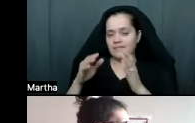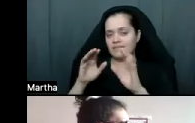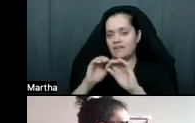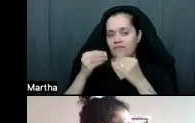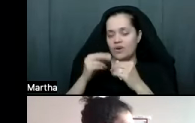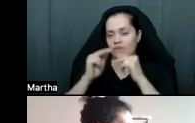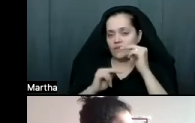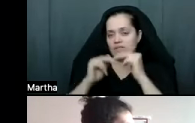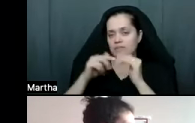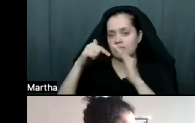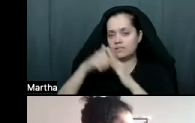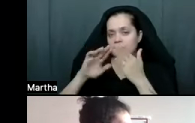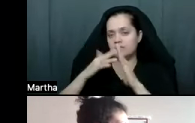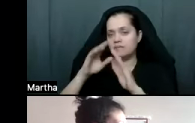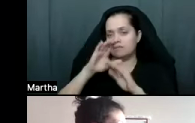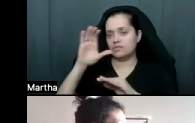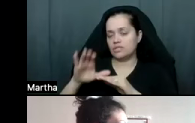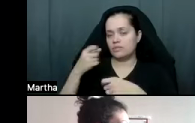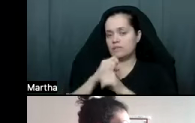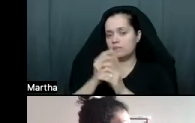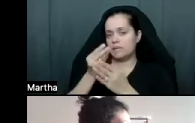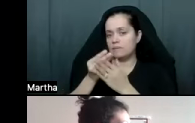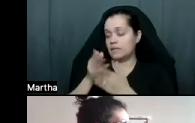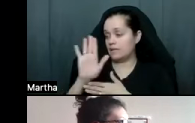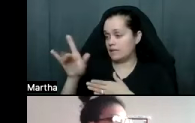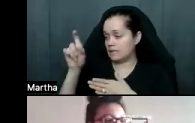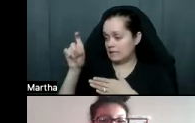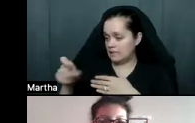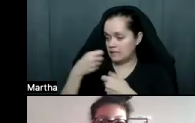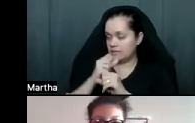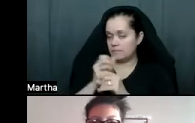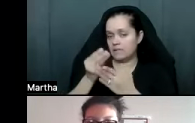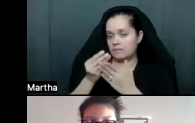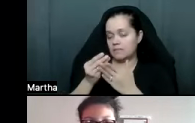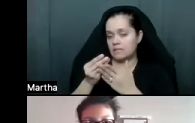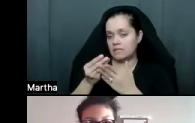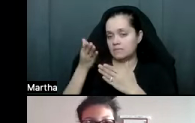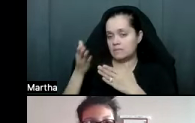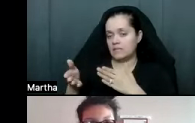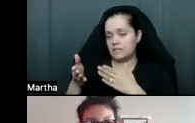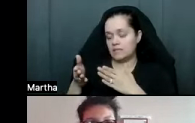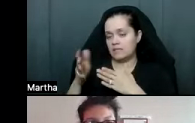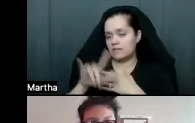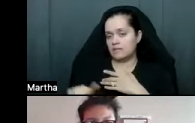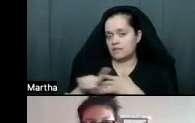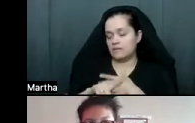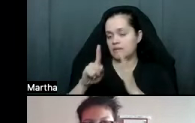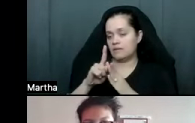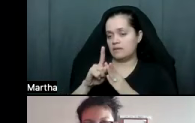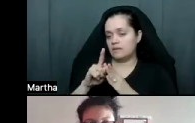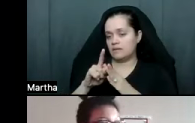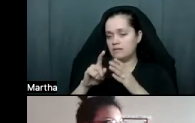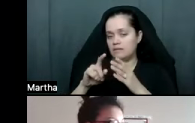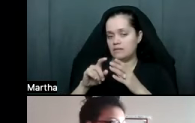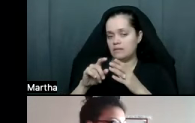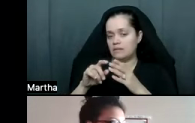buildings downtown Chicago where they're making money. They need to make money to be there because the land cost,